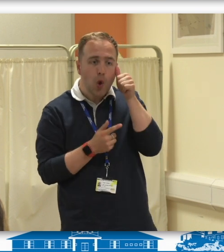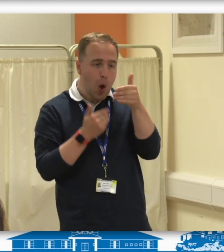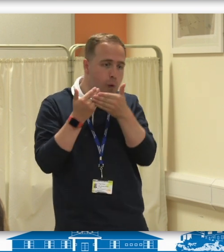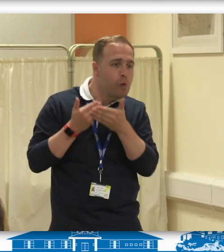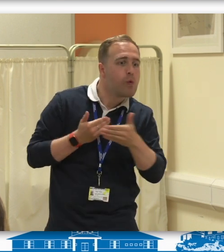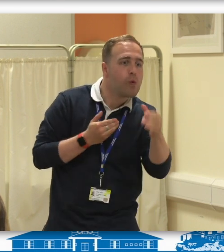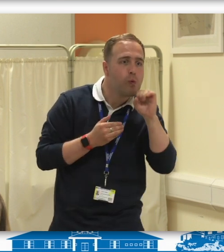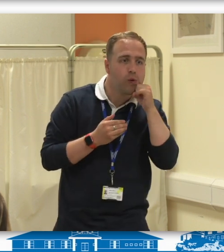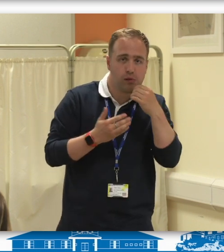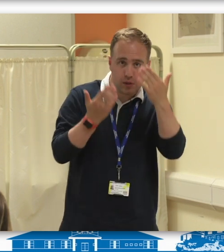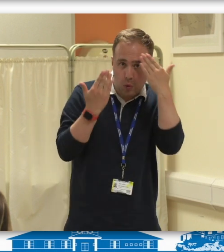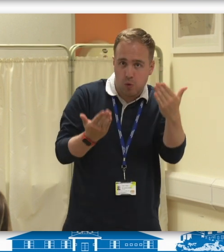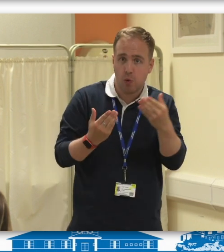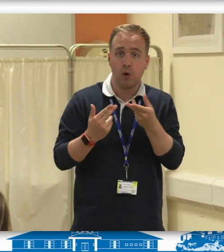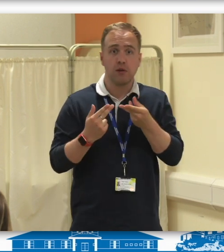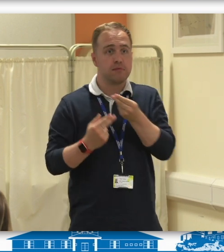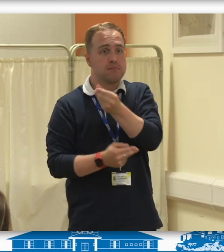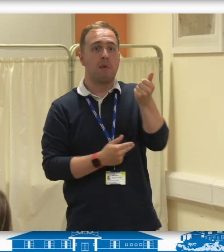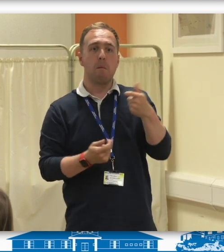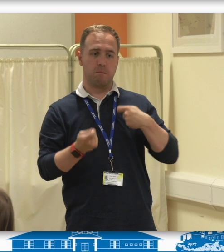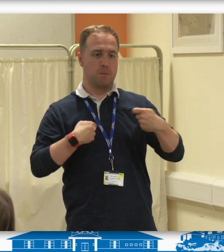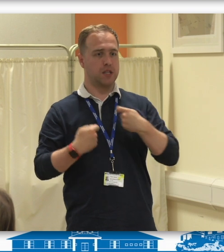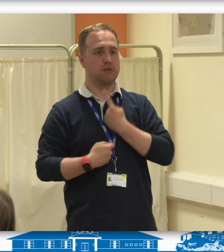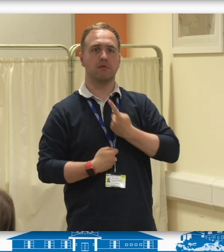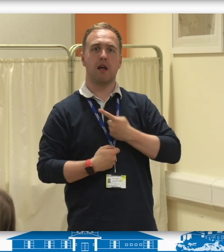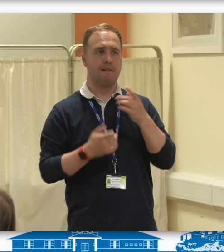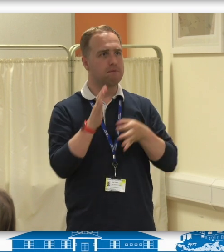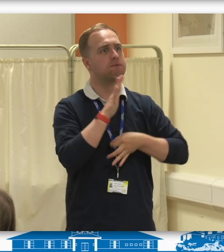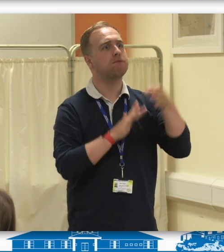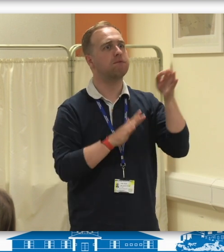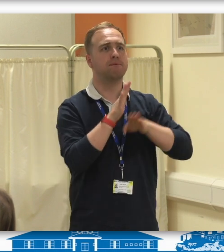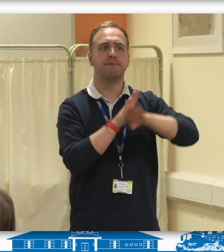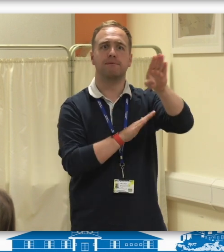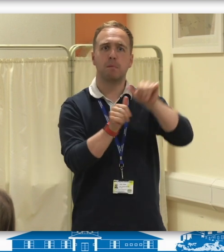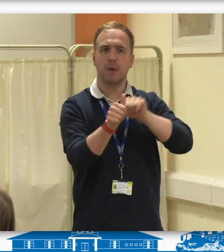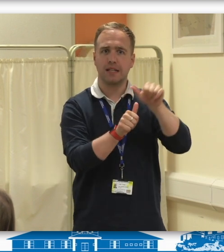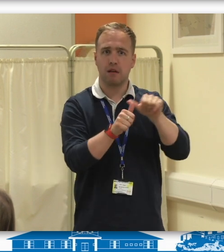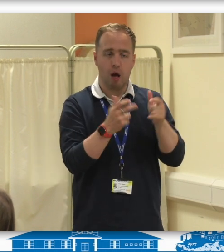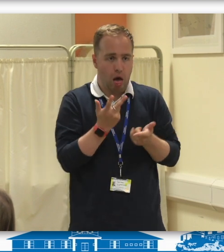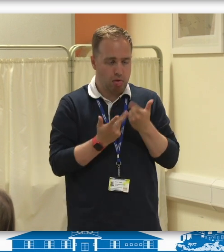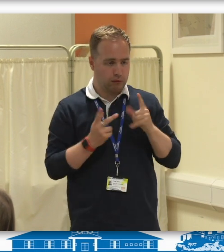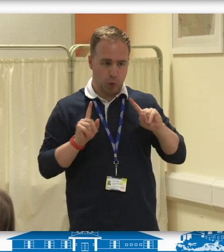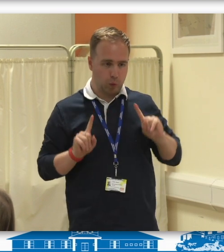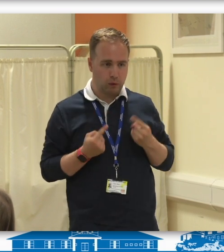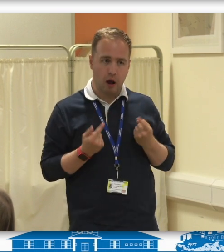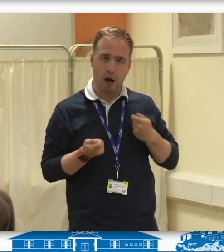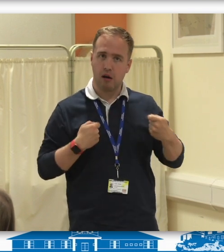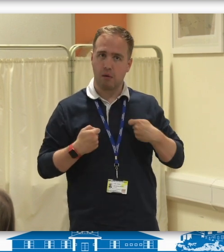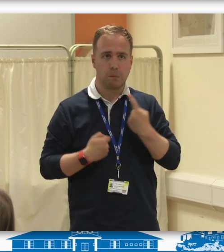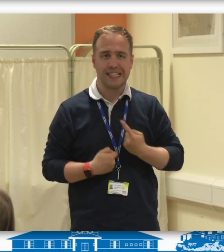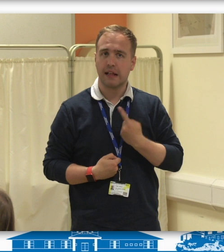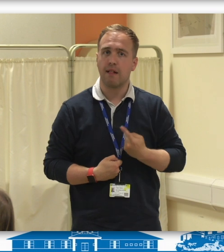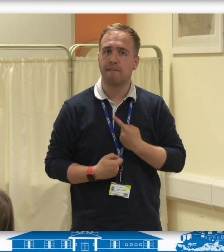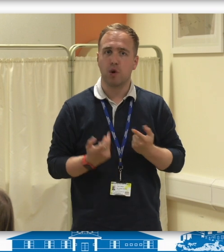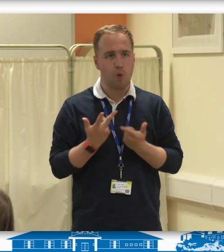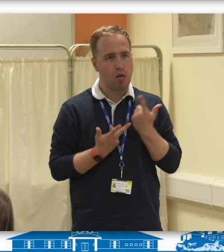Some people will see improvement with the self-management strategies. Others are unable to put the strategies into practice, and some will struggle